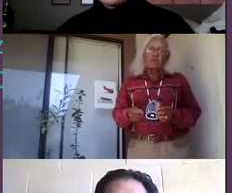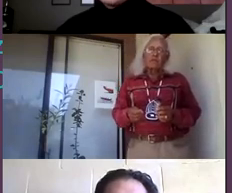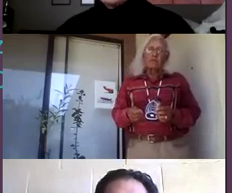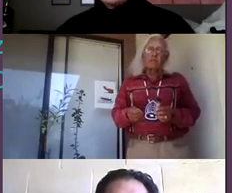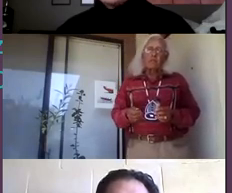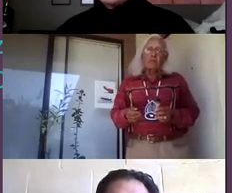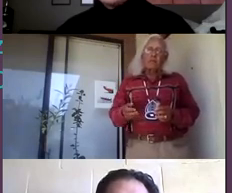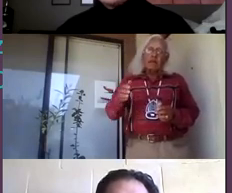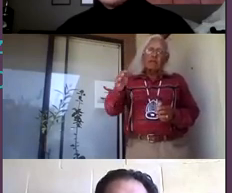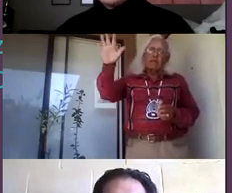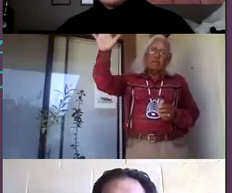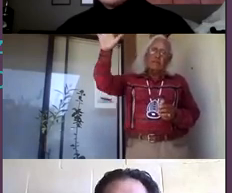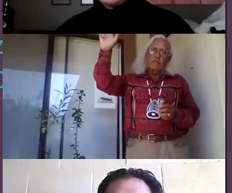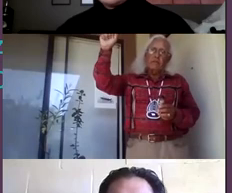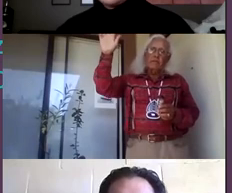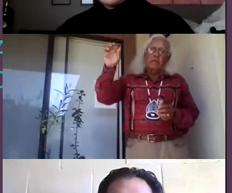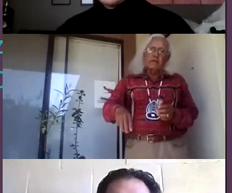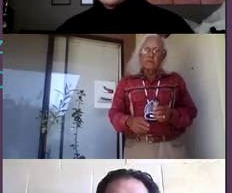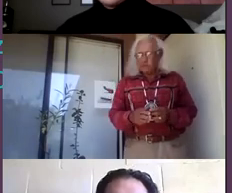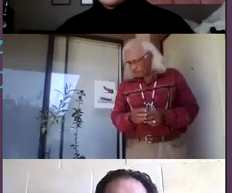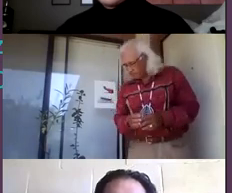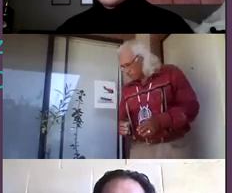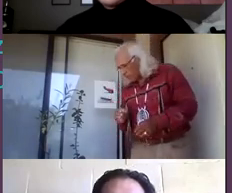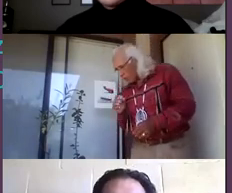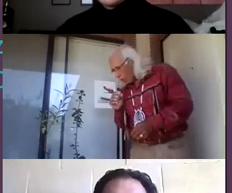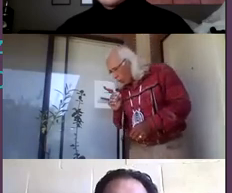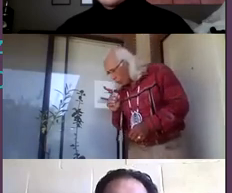13,000 years. Have a blessed day, everyone. Thank you.